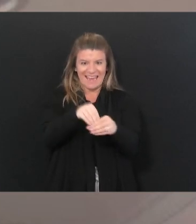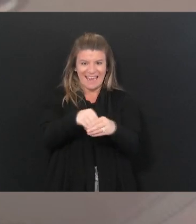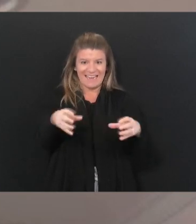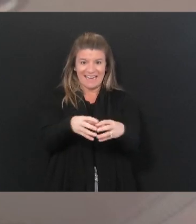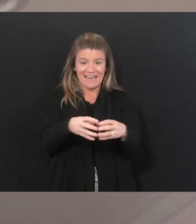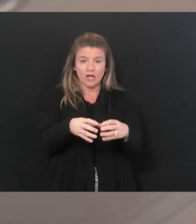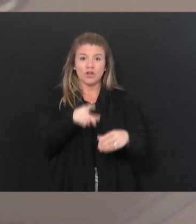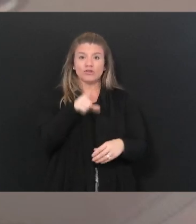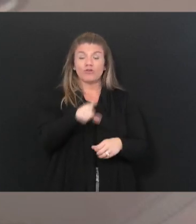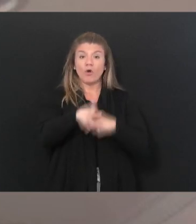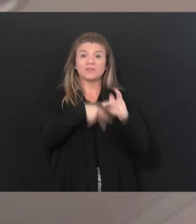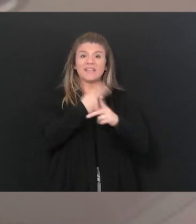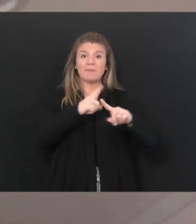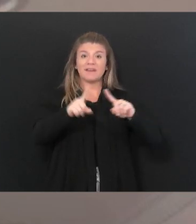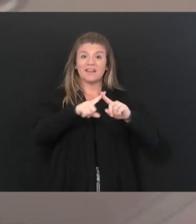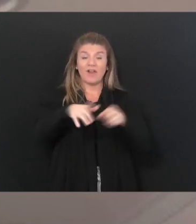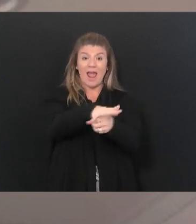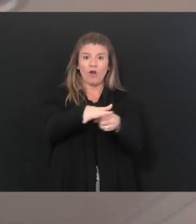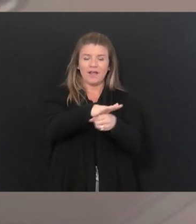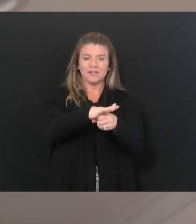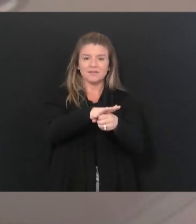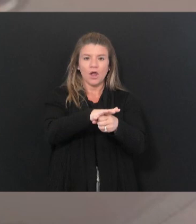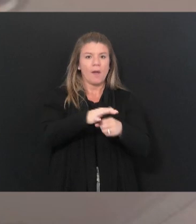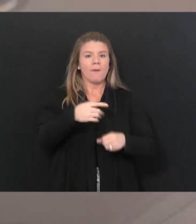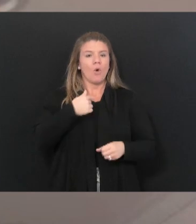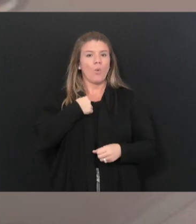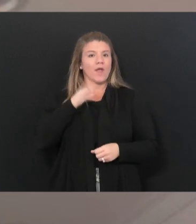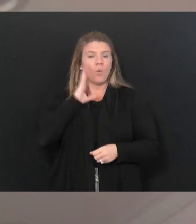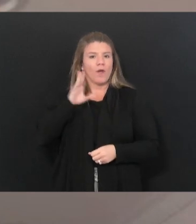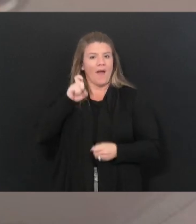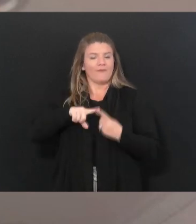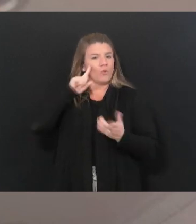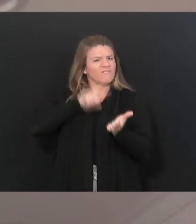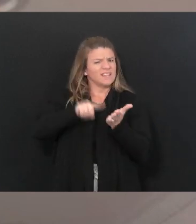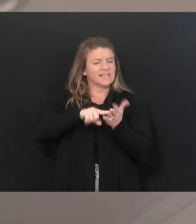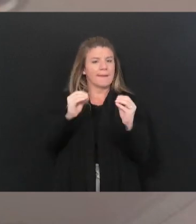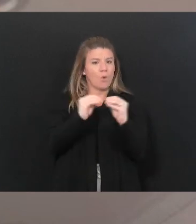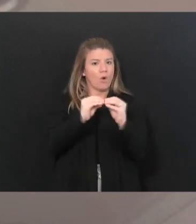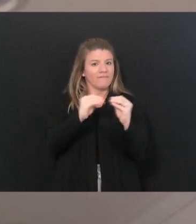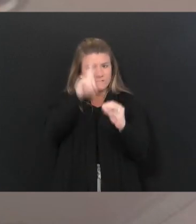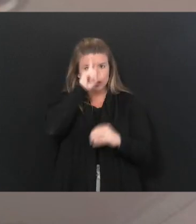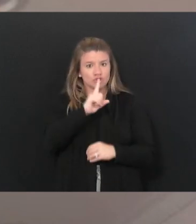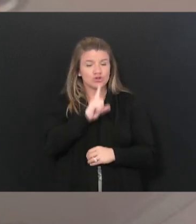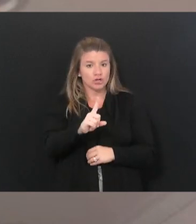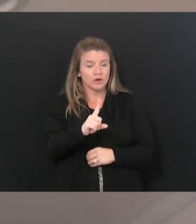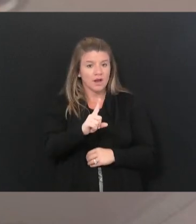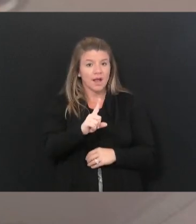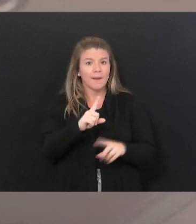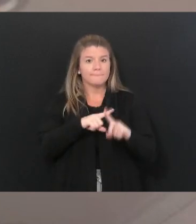about. So I think that those differences are things that we will have to investigate. But I think this